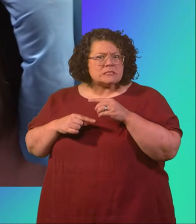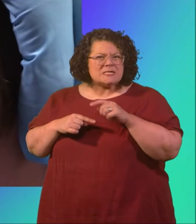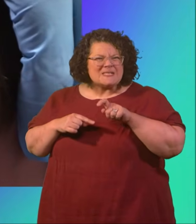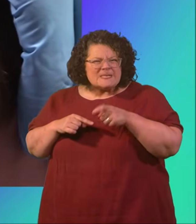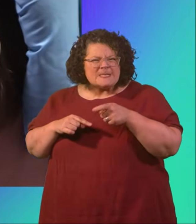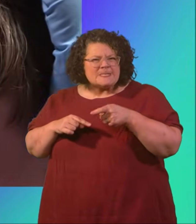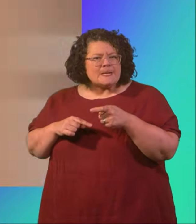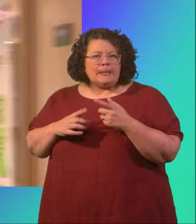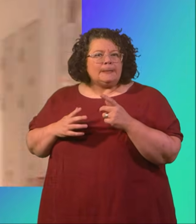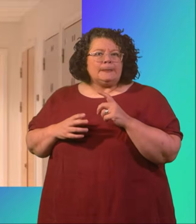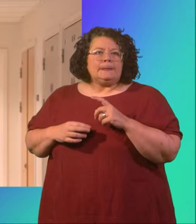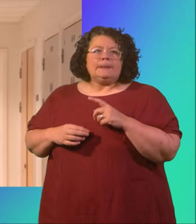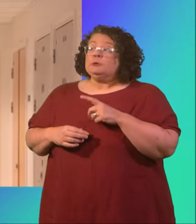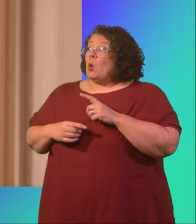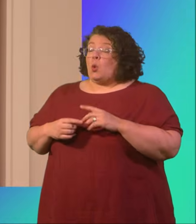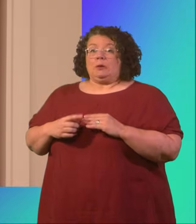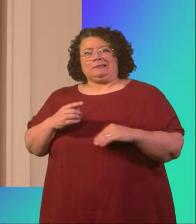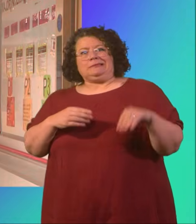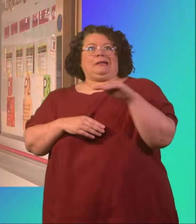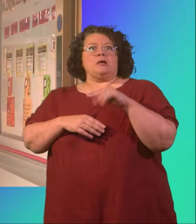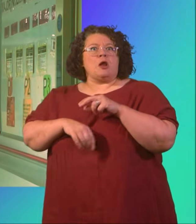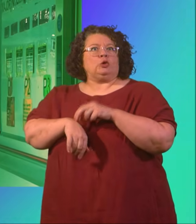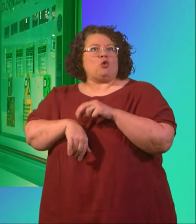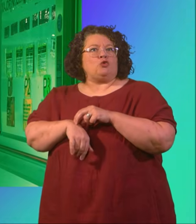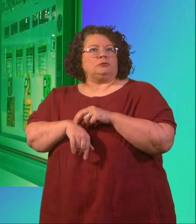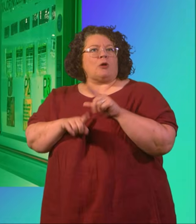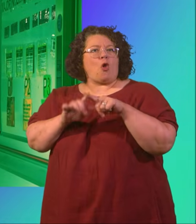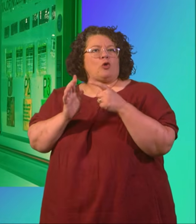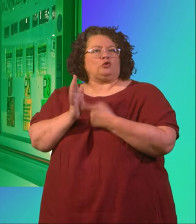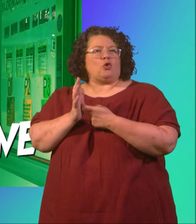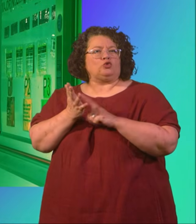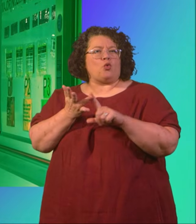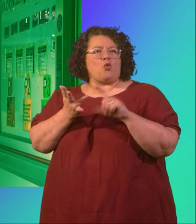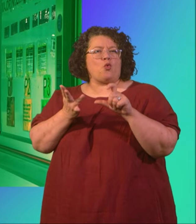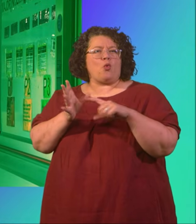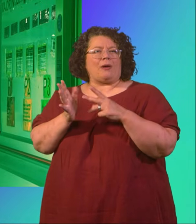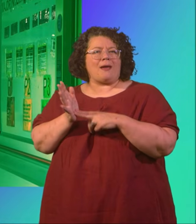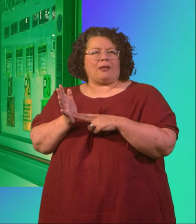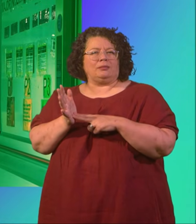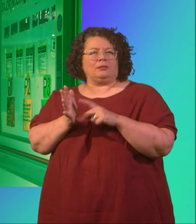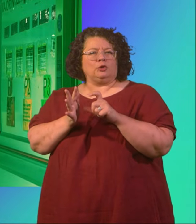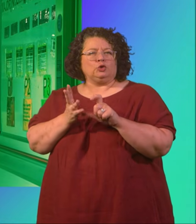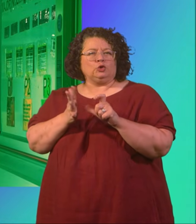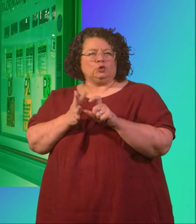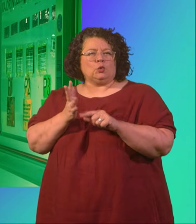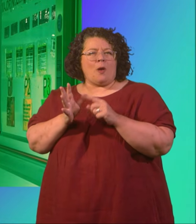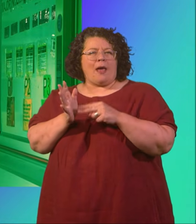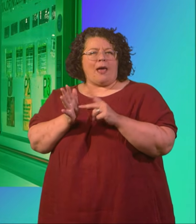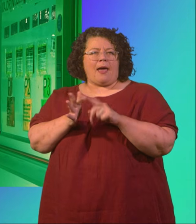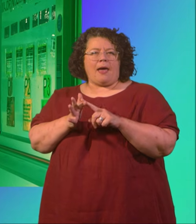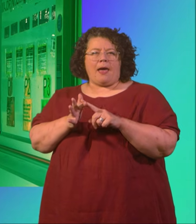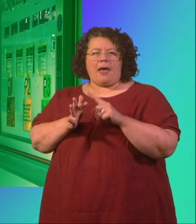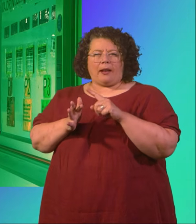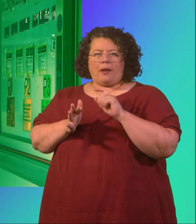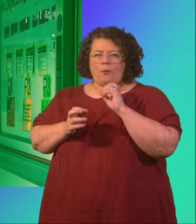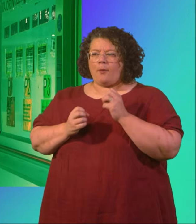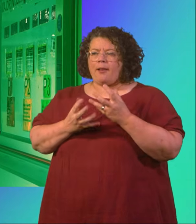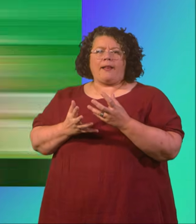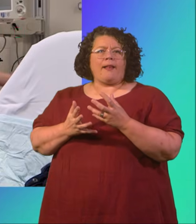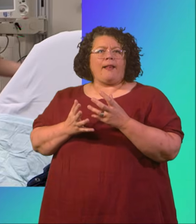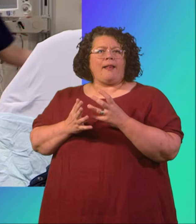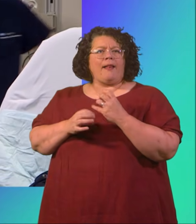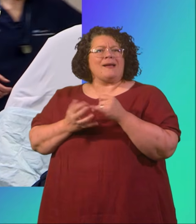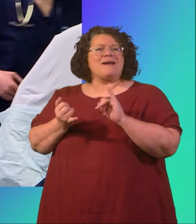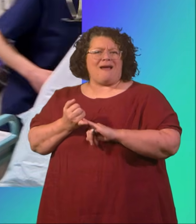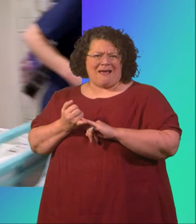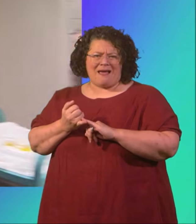escaped Dr. Gareth's grip. Enter senior doctor Tulleken. He's going to give Harry some gas to help get that